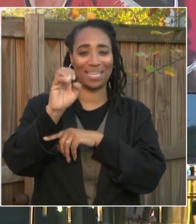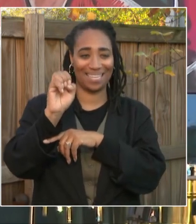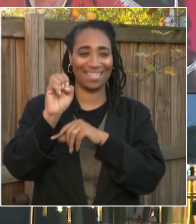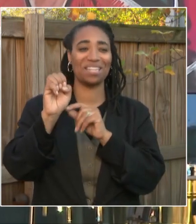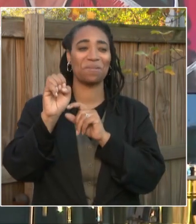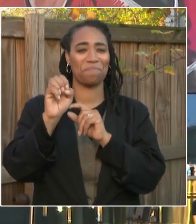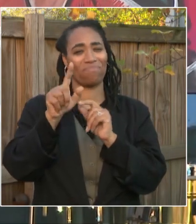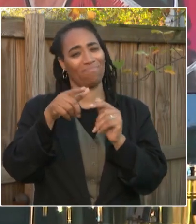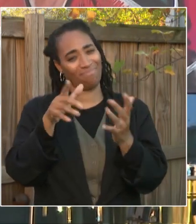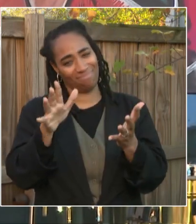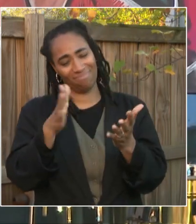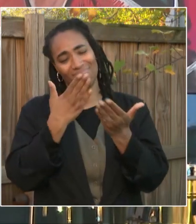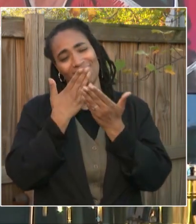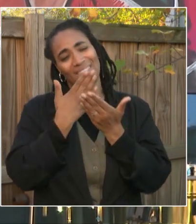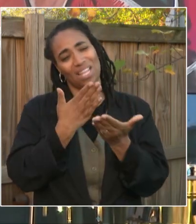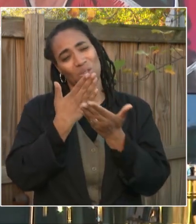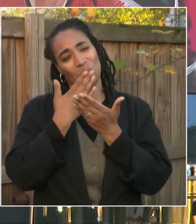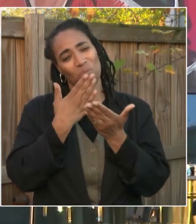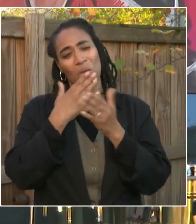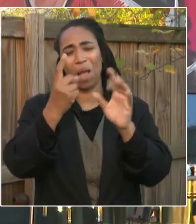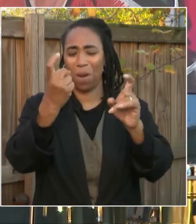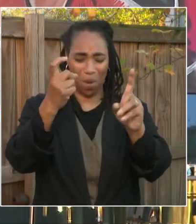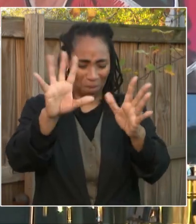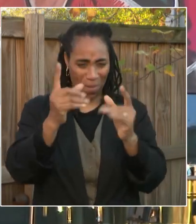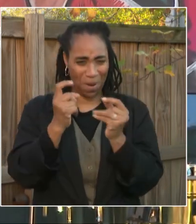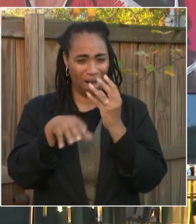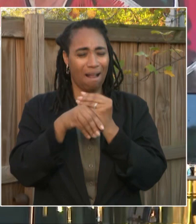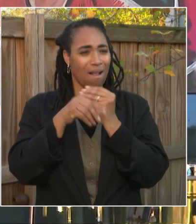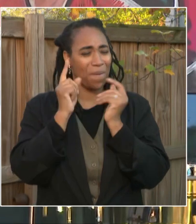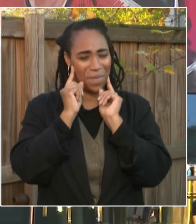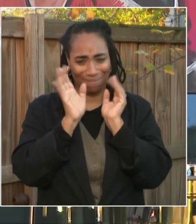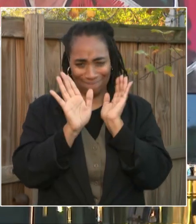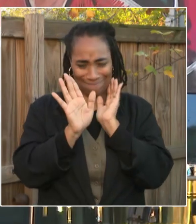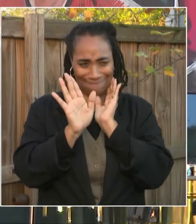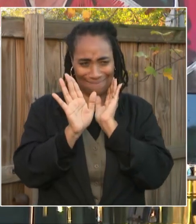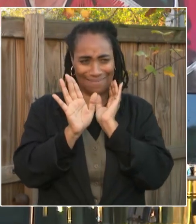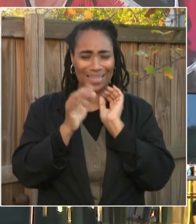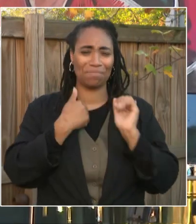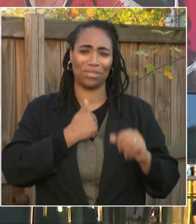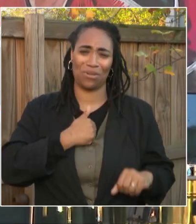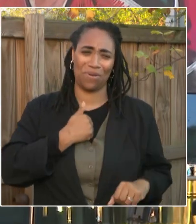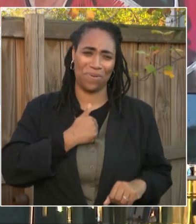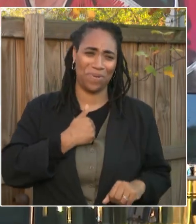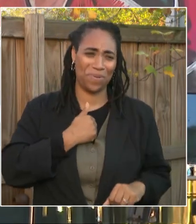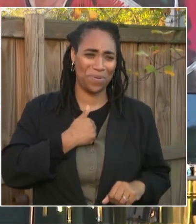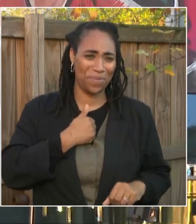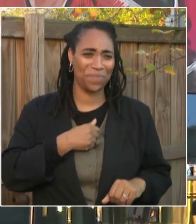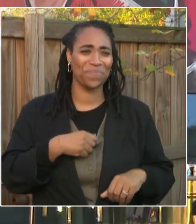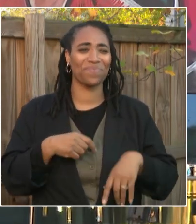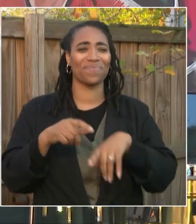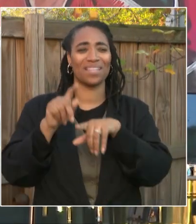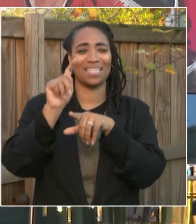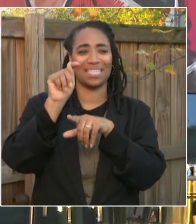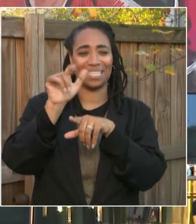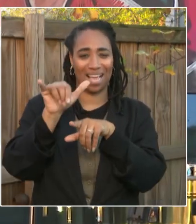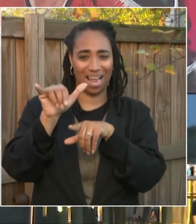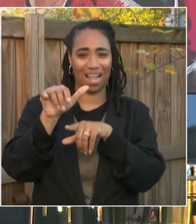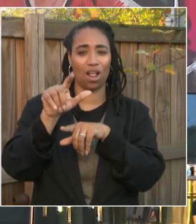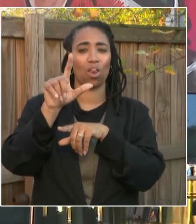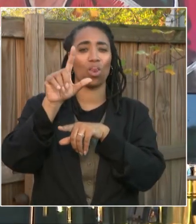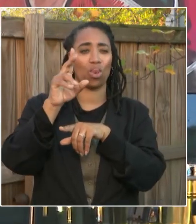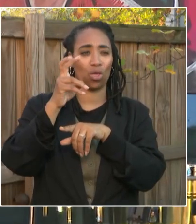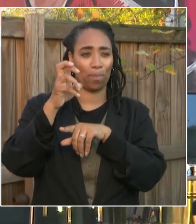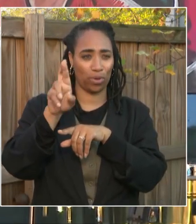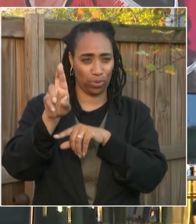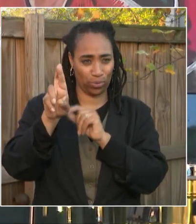Oh, I can't stop. I got to do this, y'all. I'm sorry. Time Looper is a company that did our